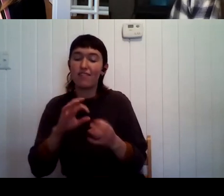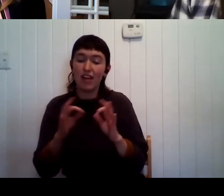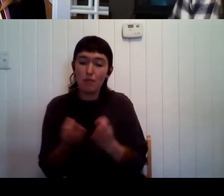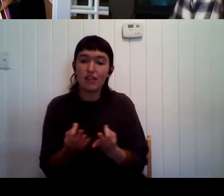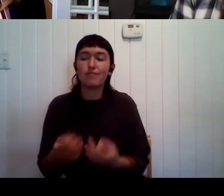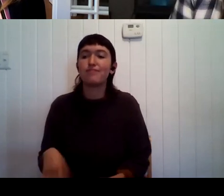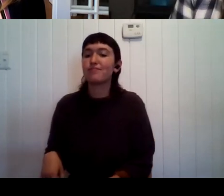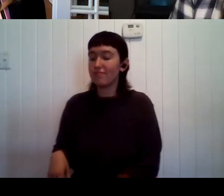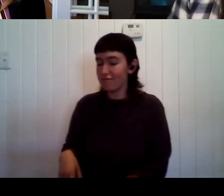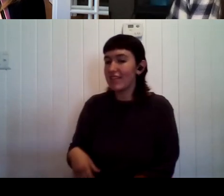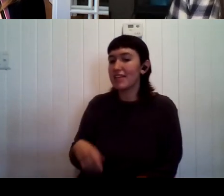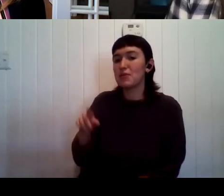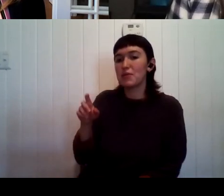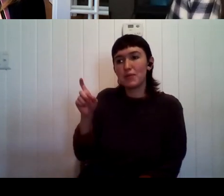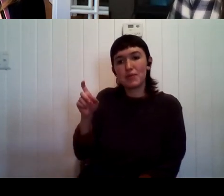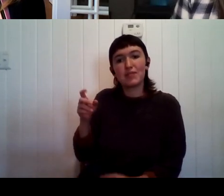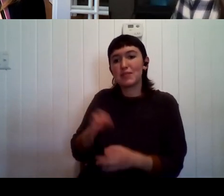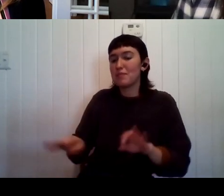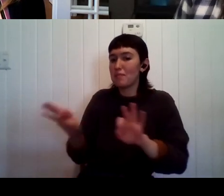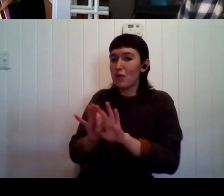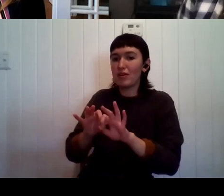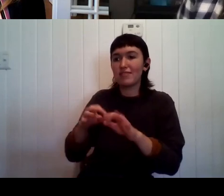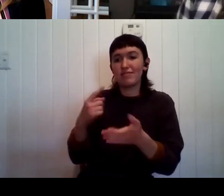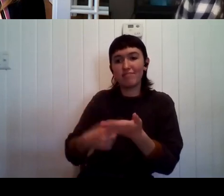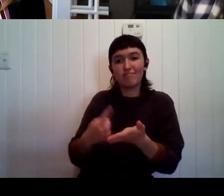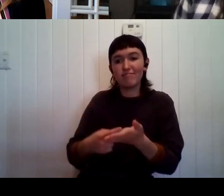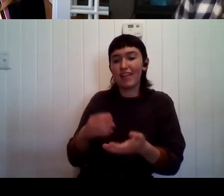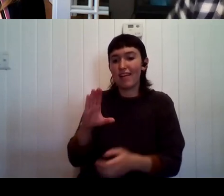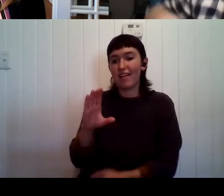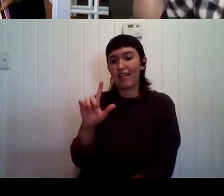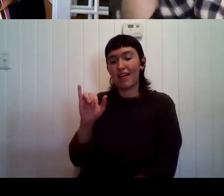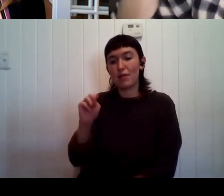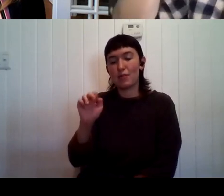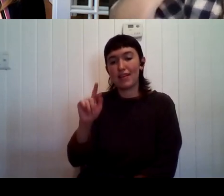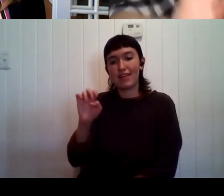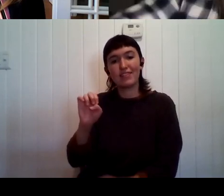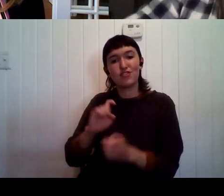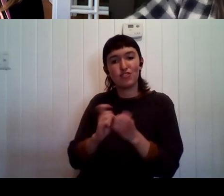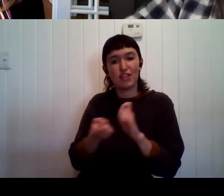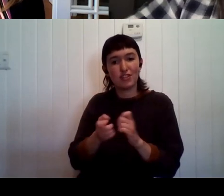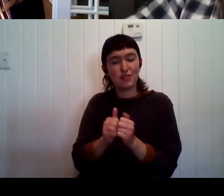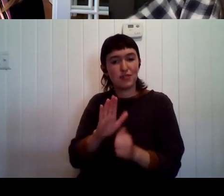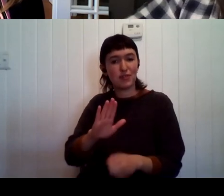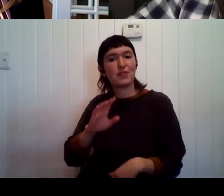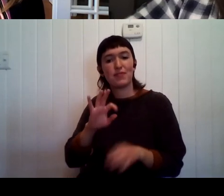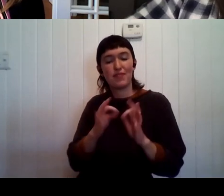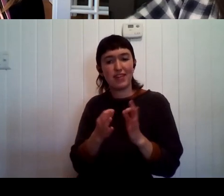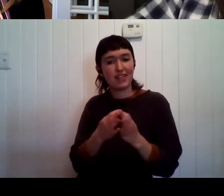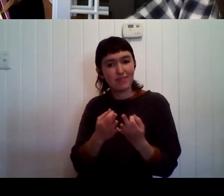change than your social circles. So get going and do it. We'll see you next week. Thank you so much. Goodbye, everyone.